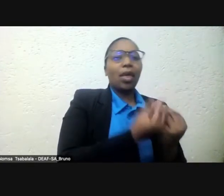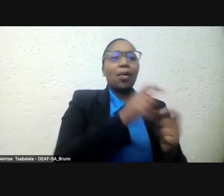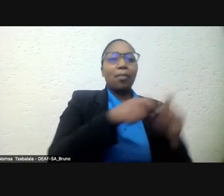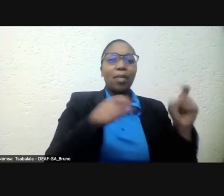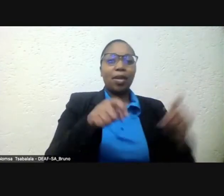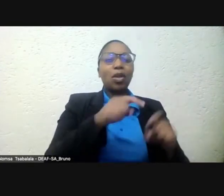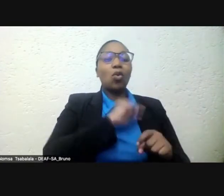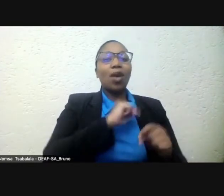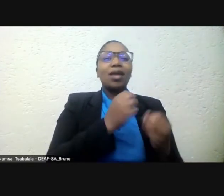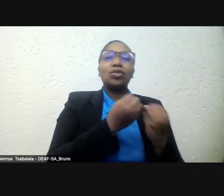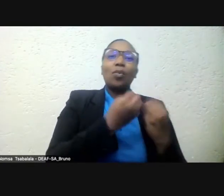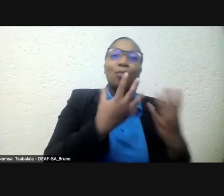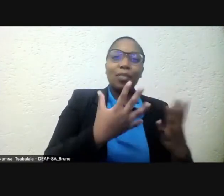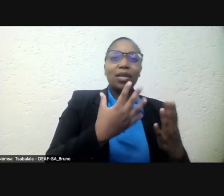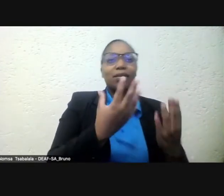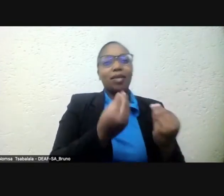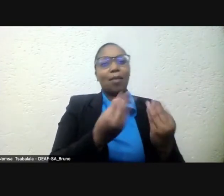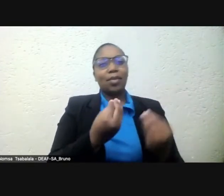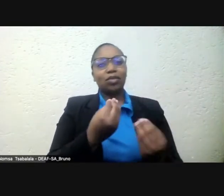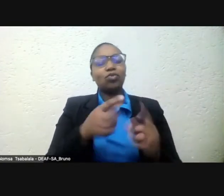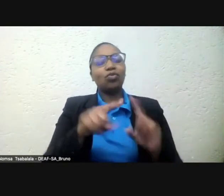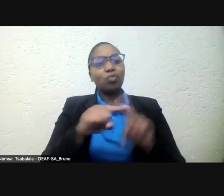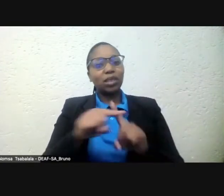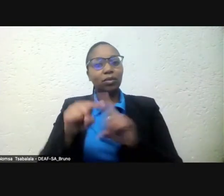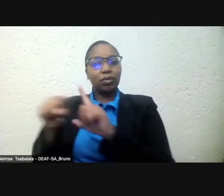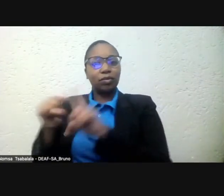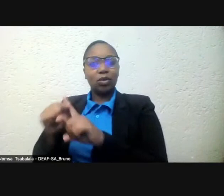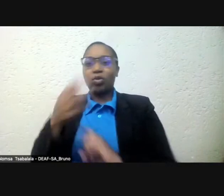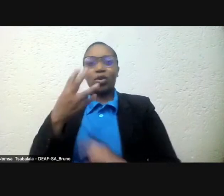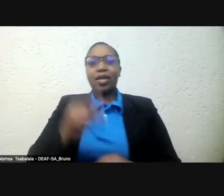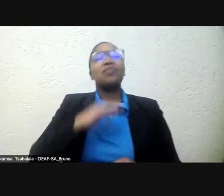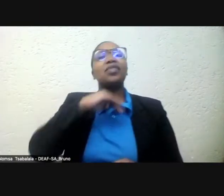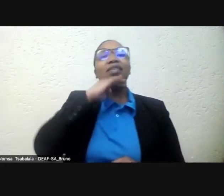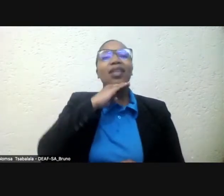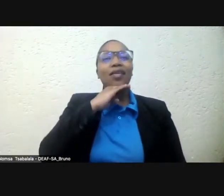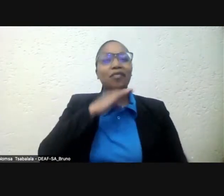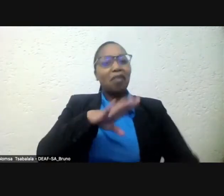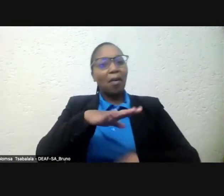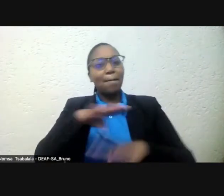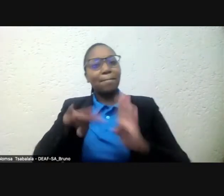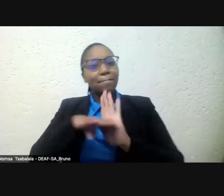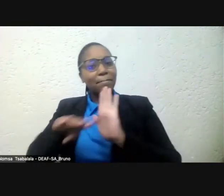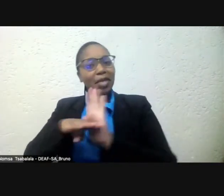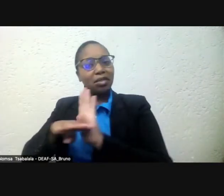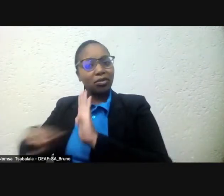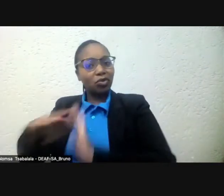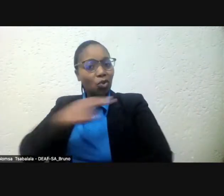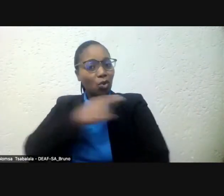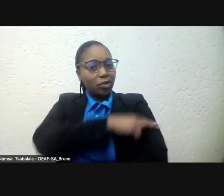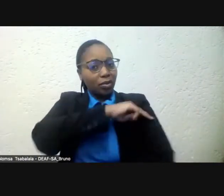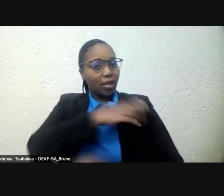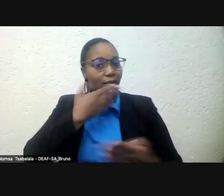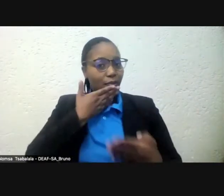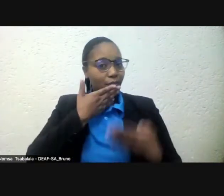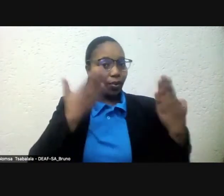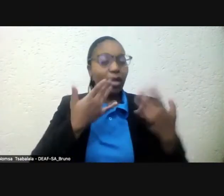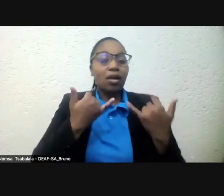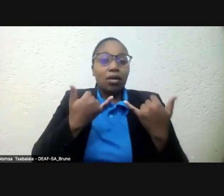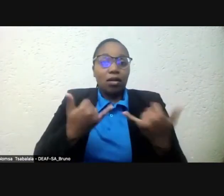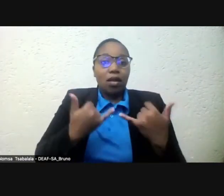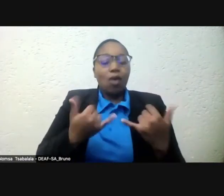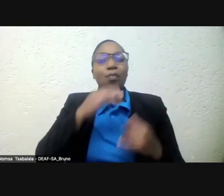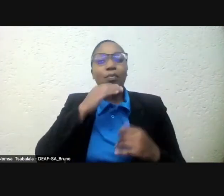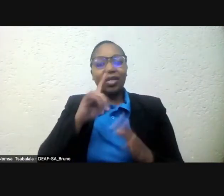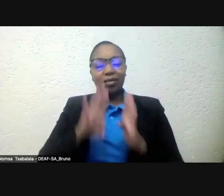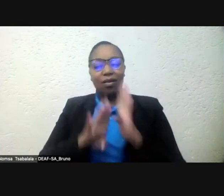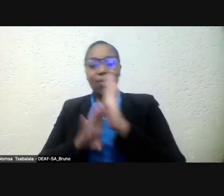there's not enough beds, and so the proportion of cases admitted are lower at the peaks. So right now, the proportion, even though cases are